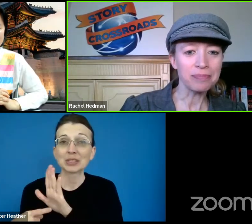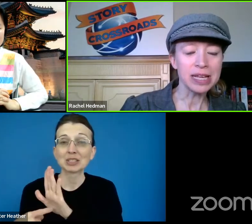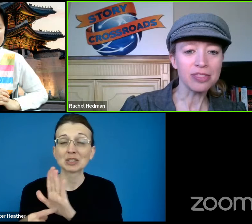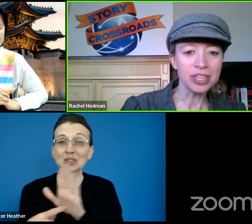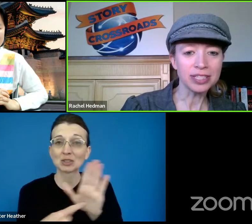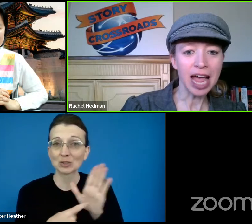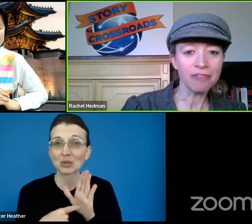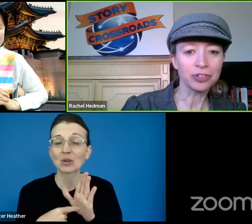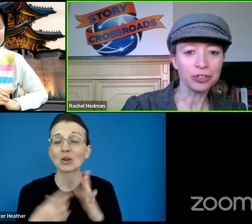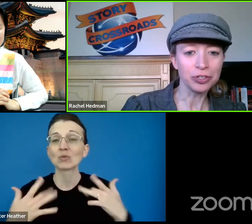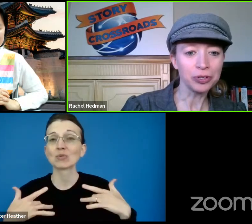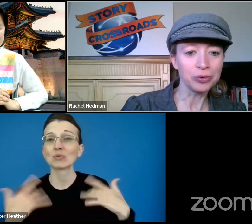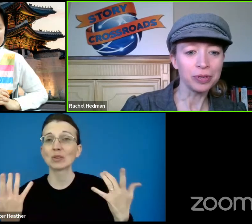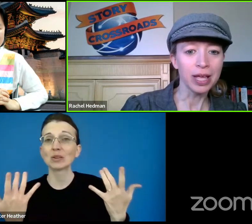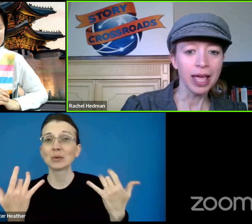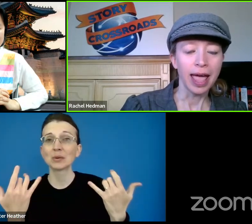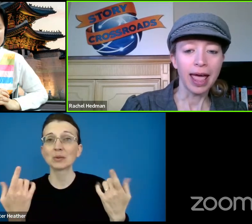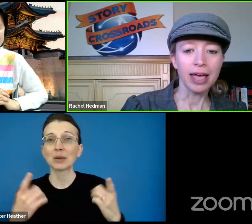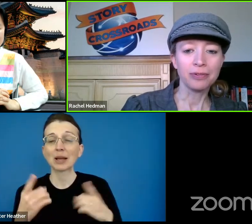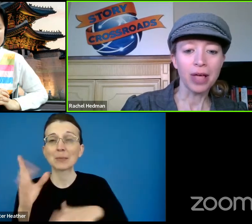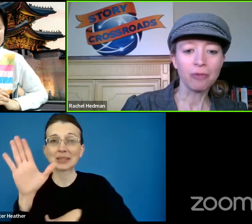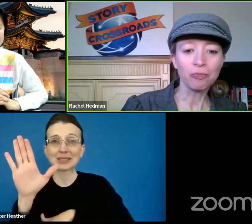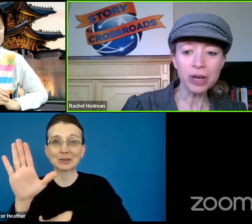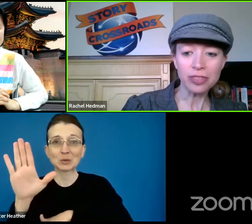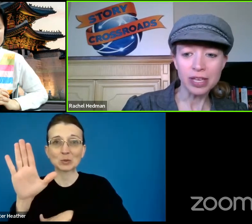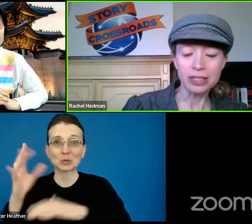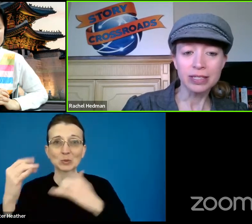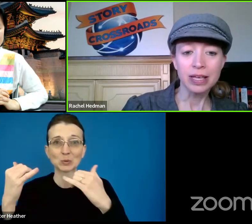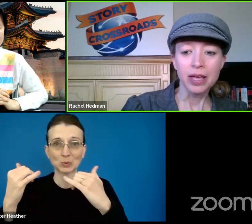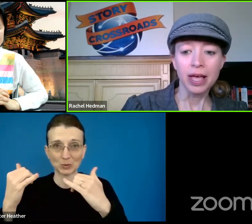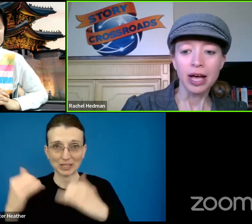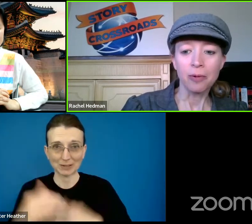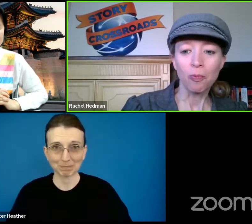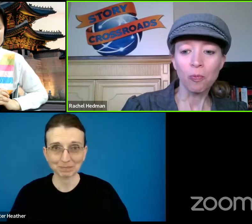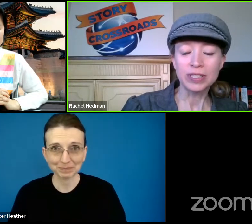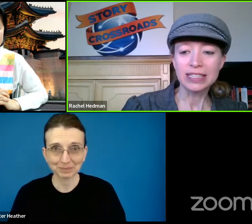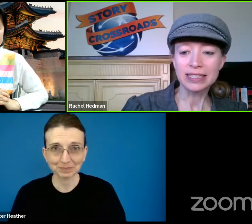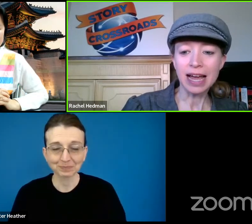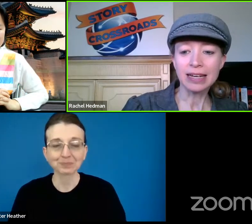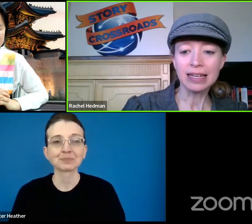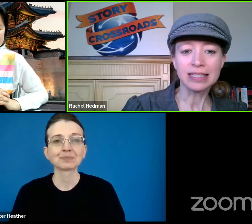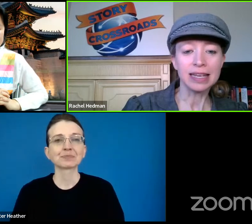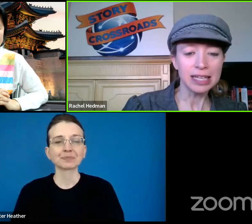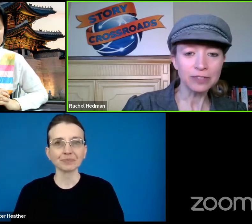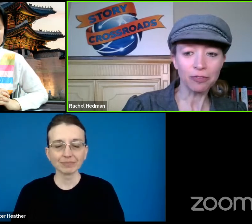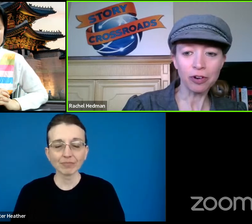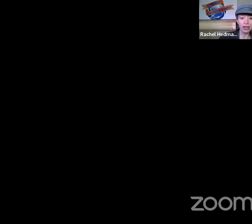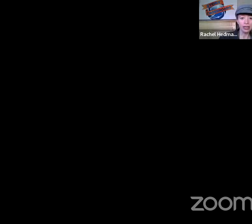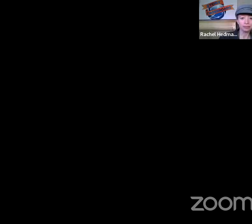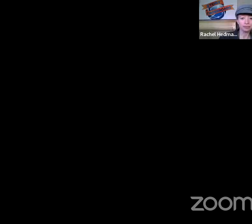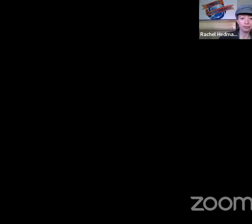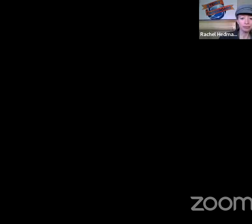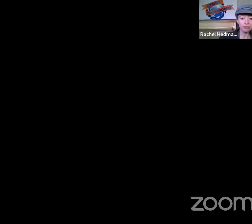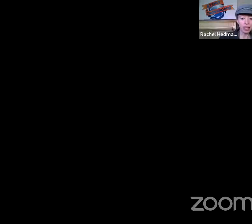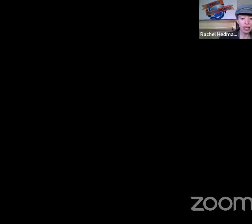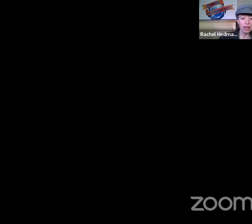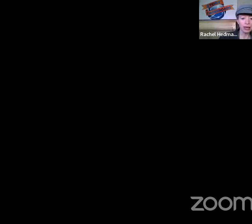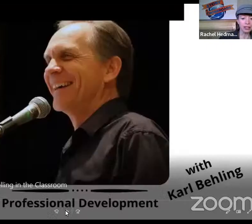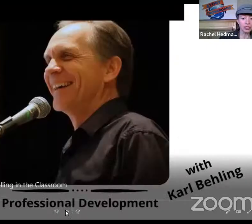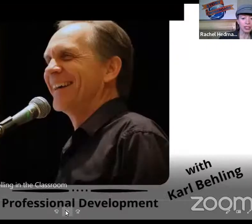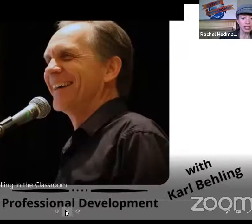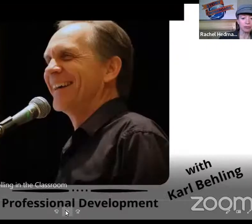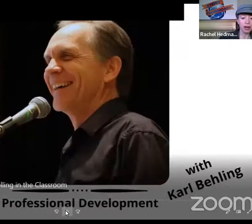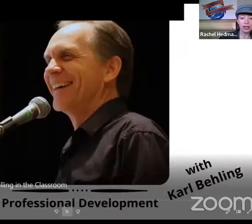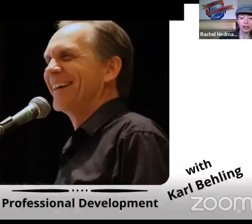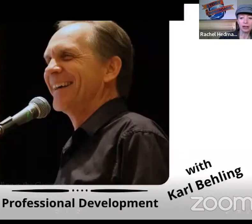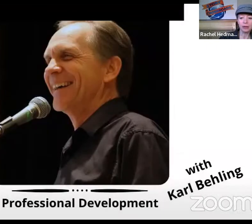what's happening this afternoon. And with it, what's exciting is that it is free.